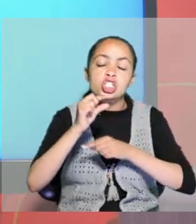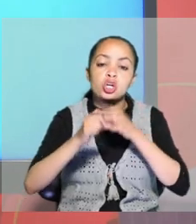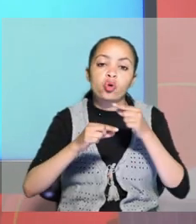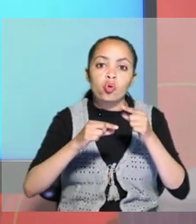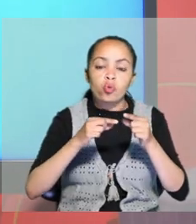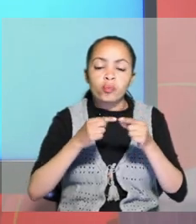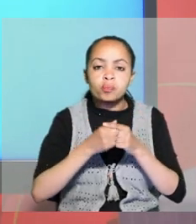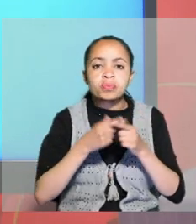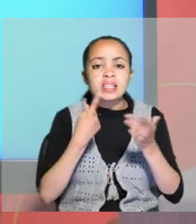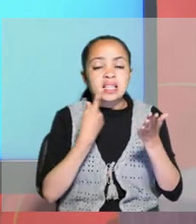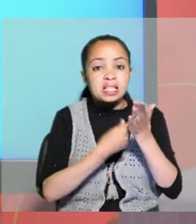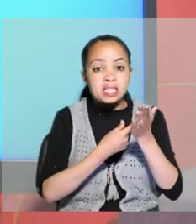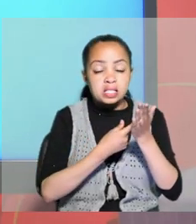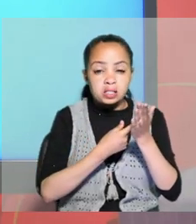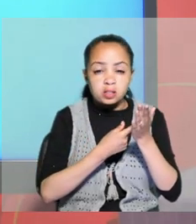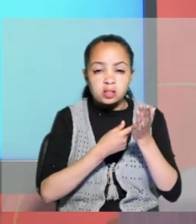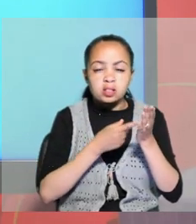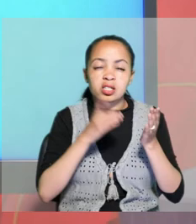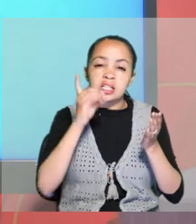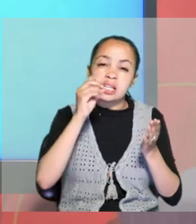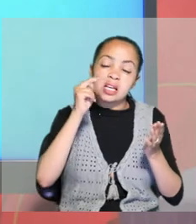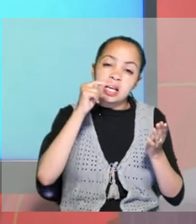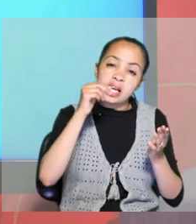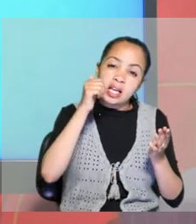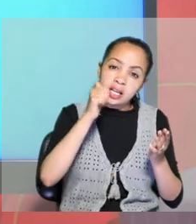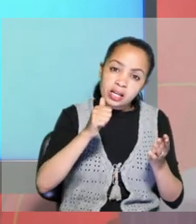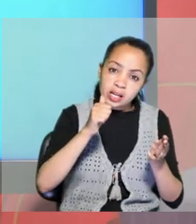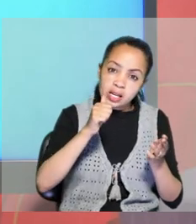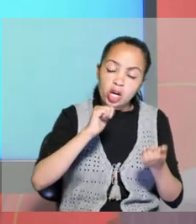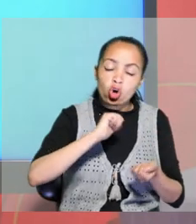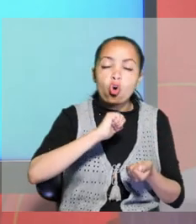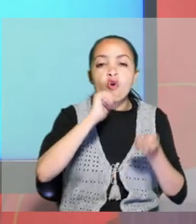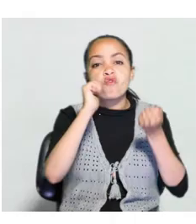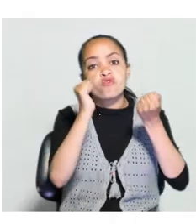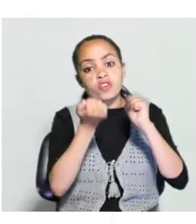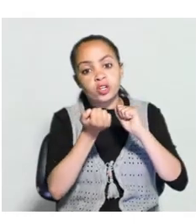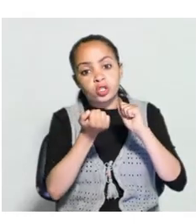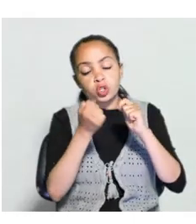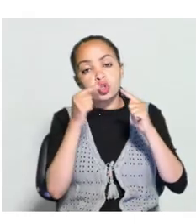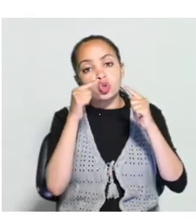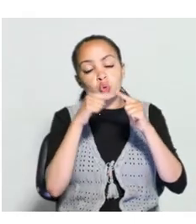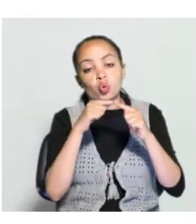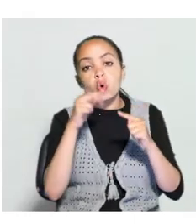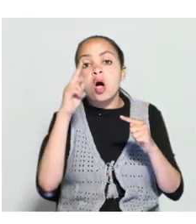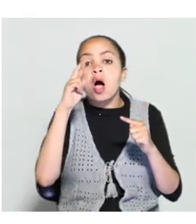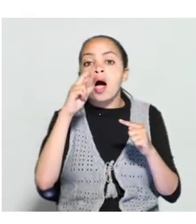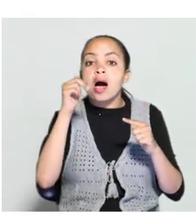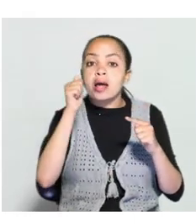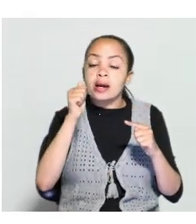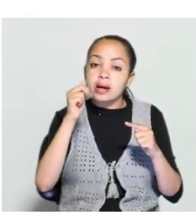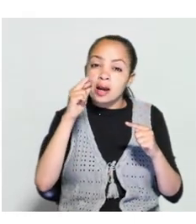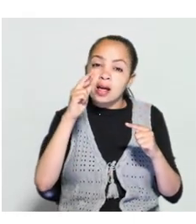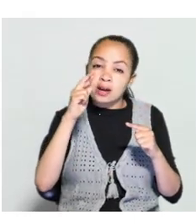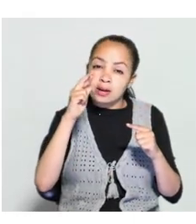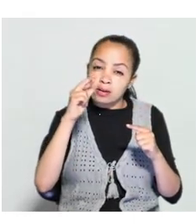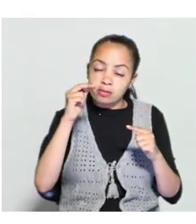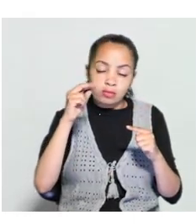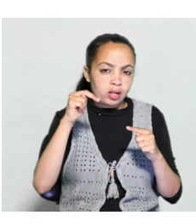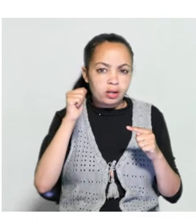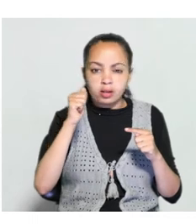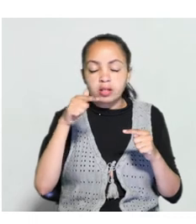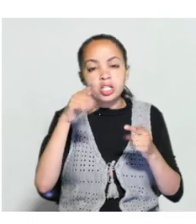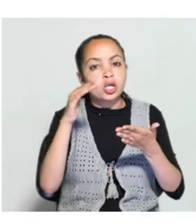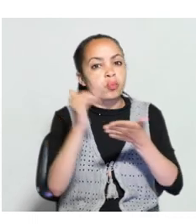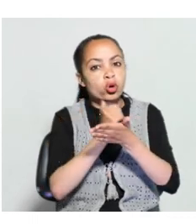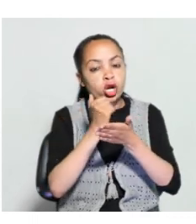where this host genome DNA become converted to that of RNA. Together, there is a production